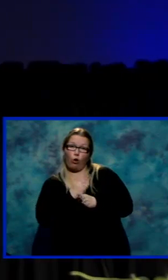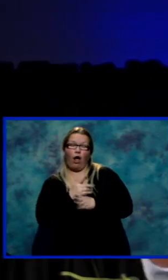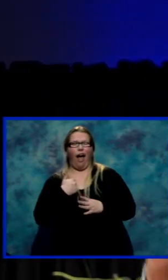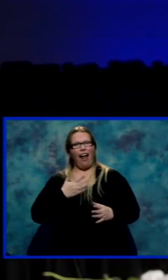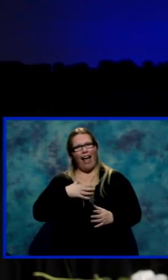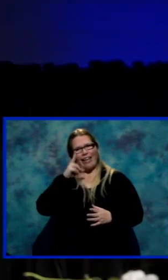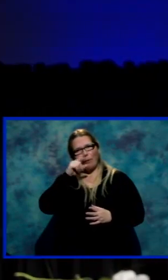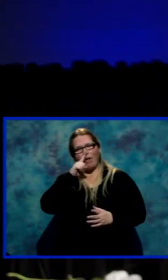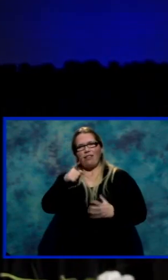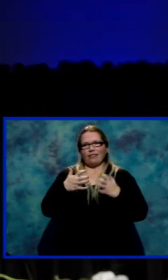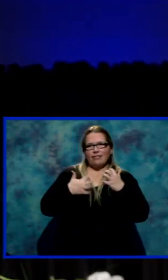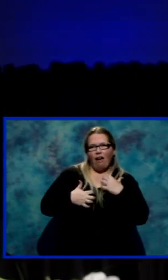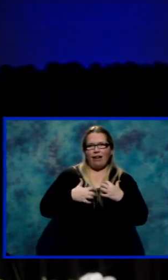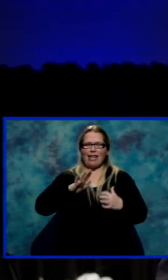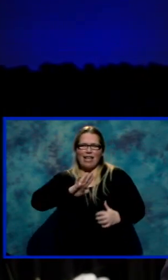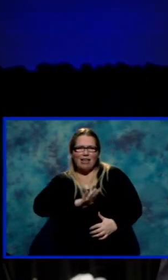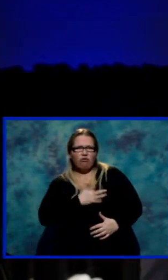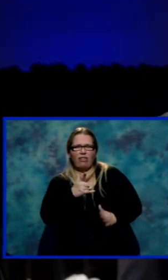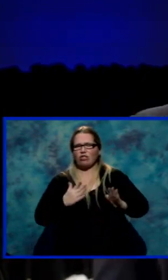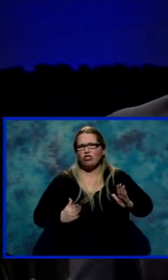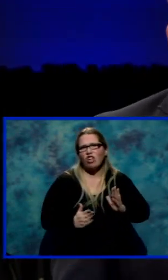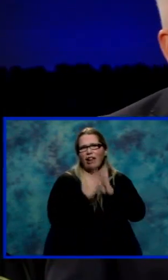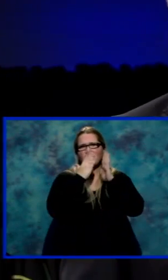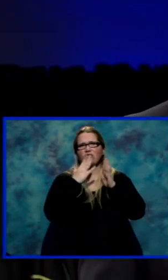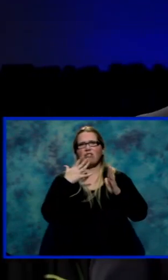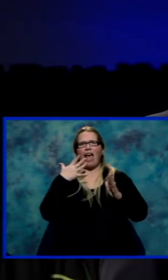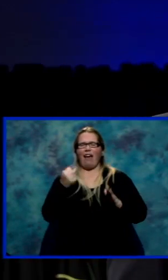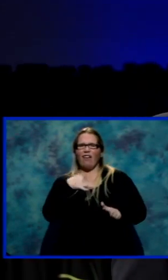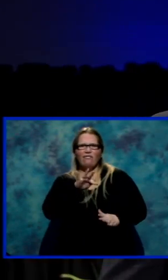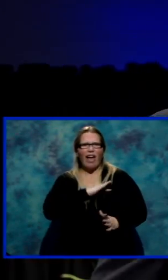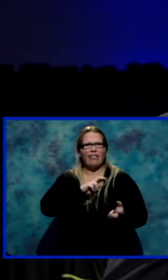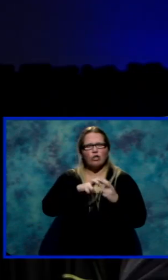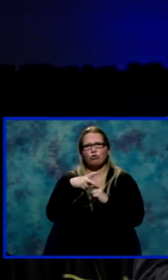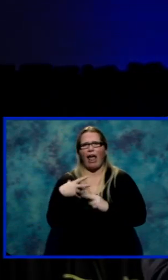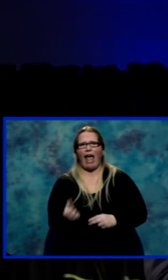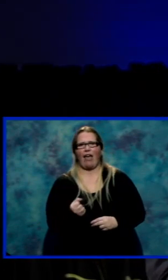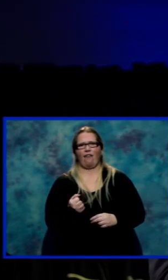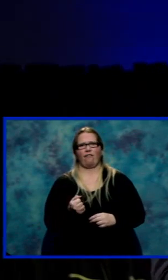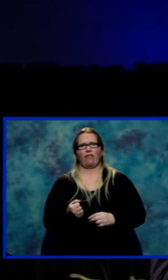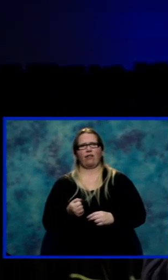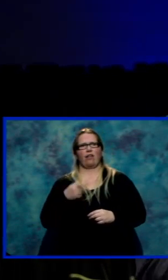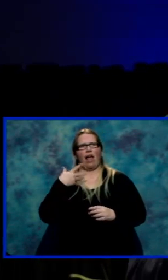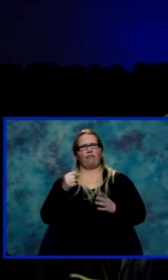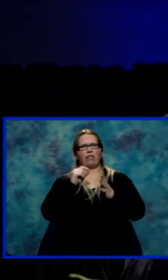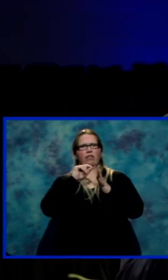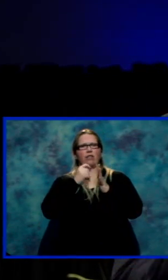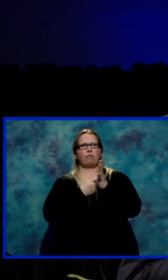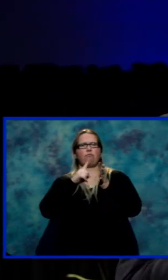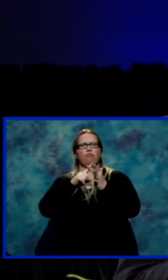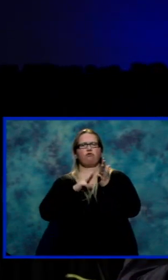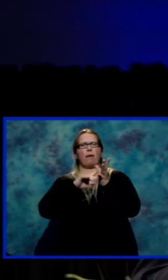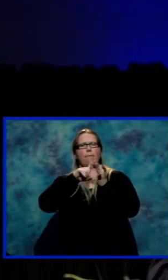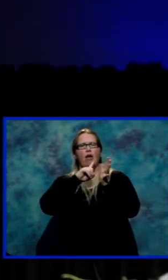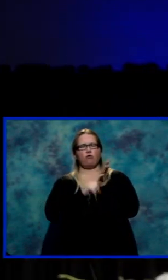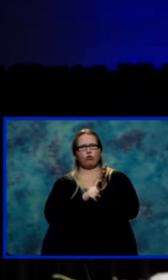exciting, they're interesting, they're challenging, they've got faith issues, you know. I love doing premarital with young people. And the